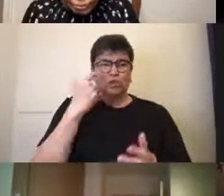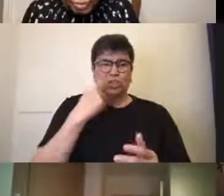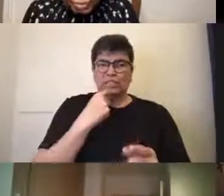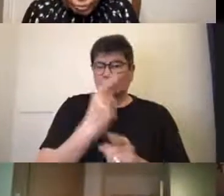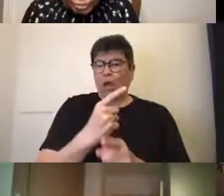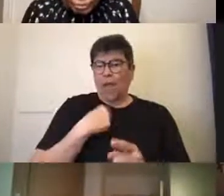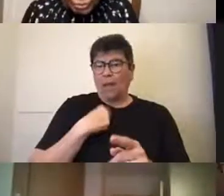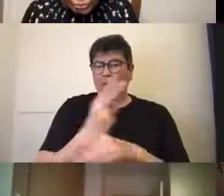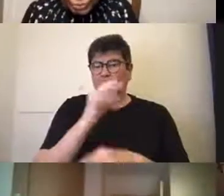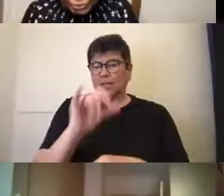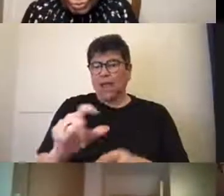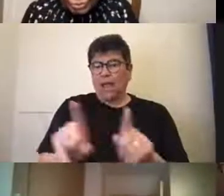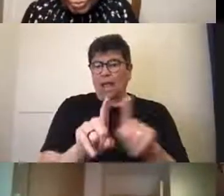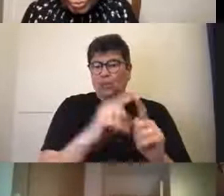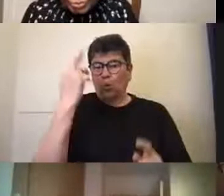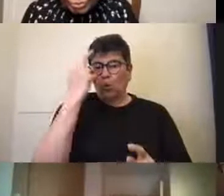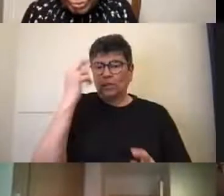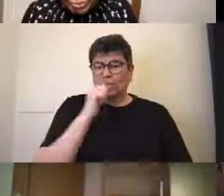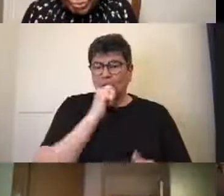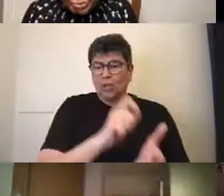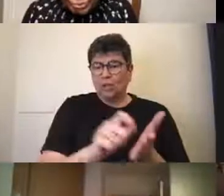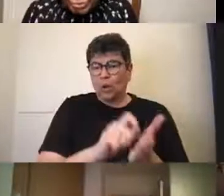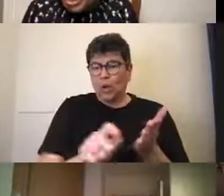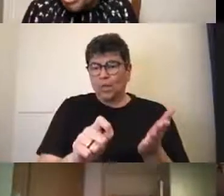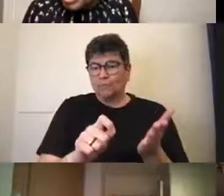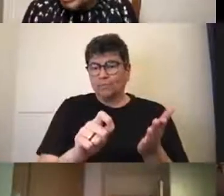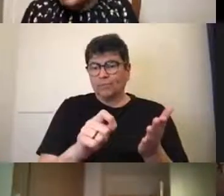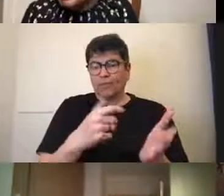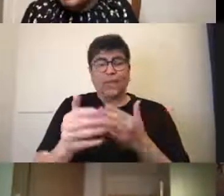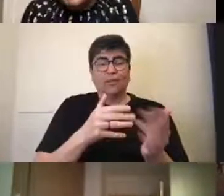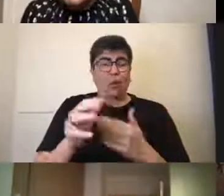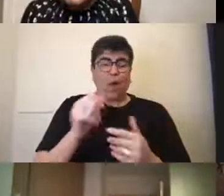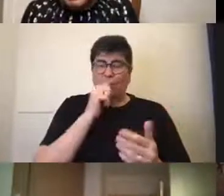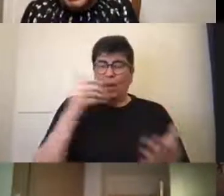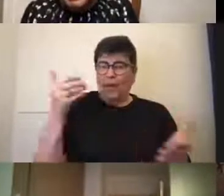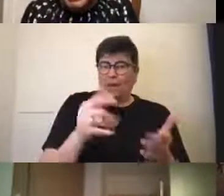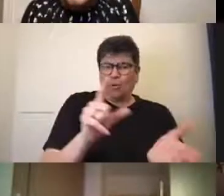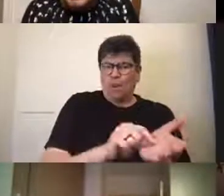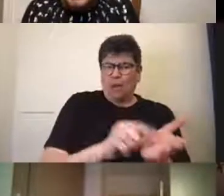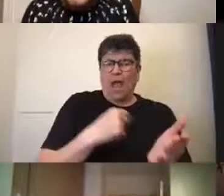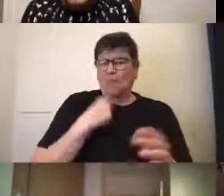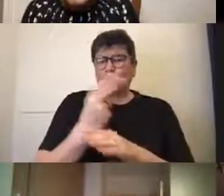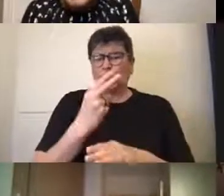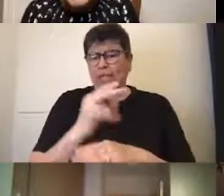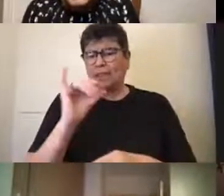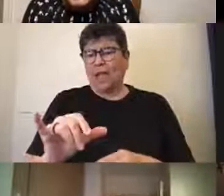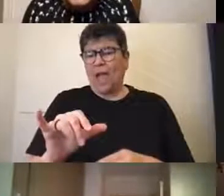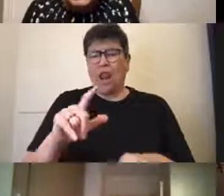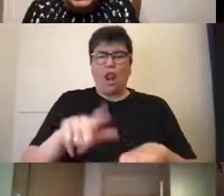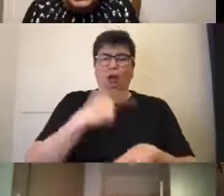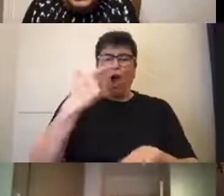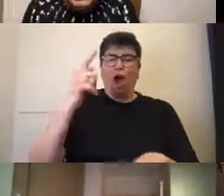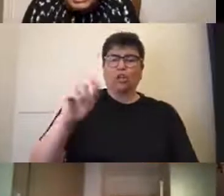I'm using it as a reason not to write it, even though I'm not anywhere near publishing it. I'm using yeah. that